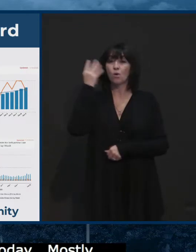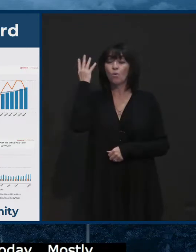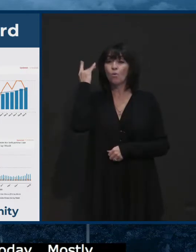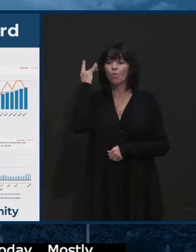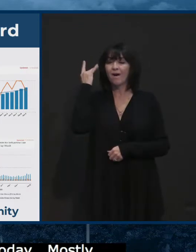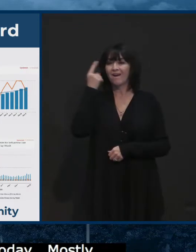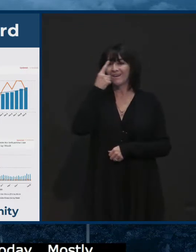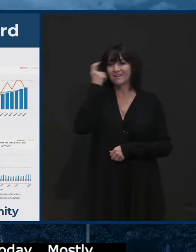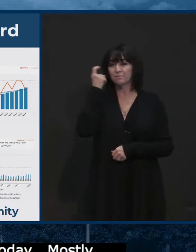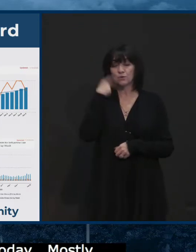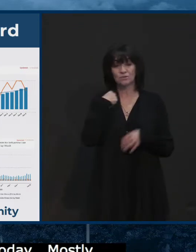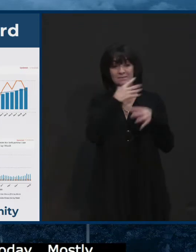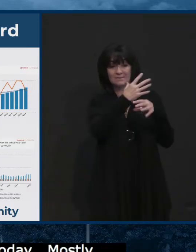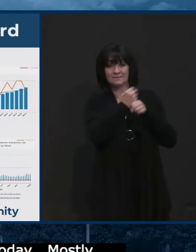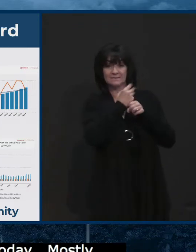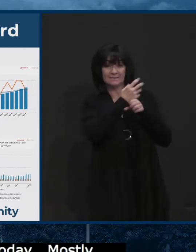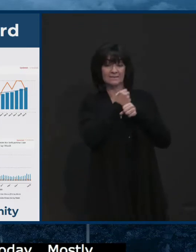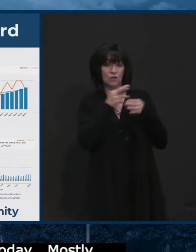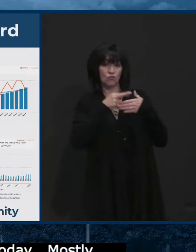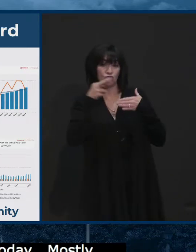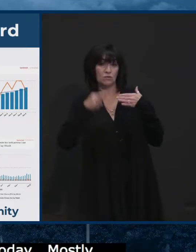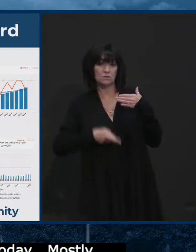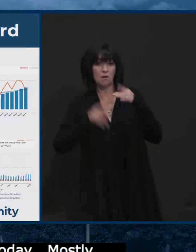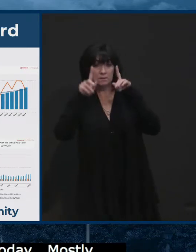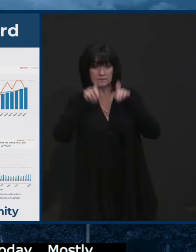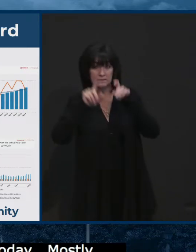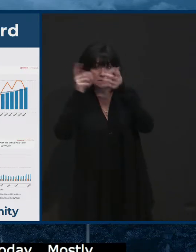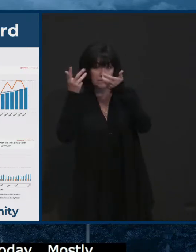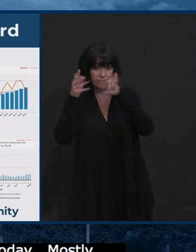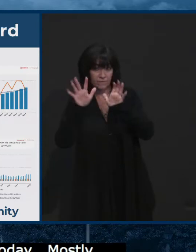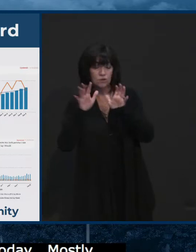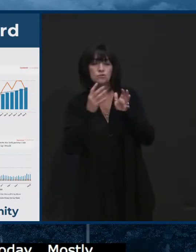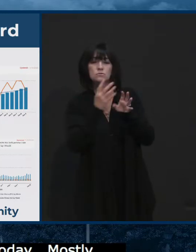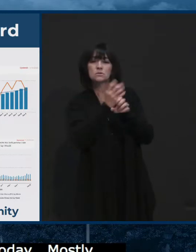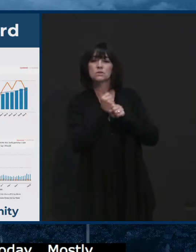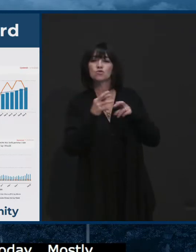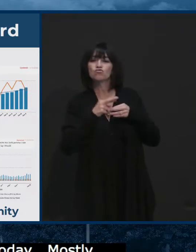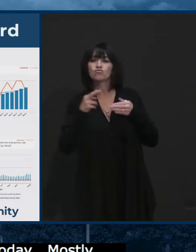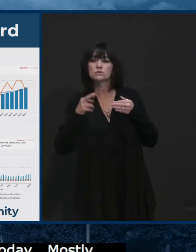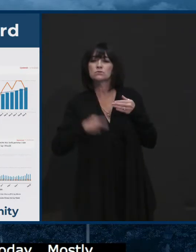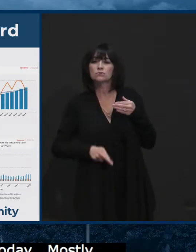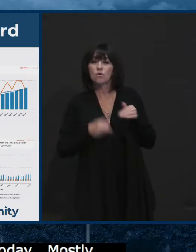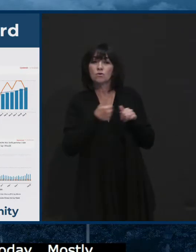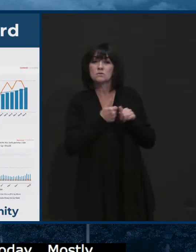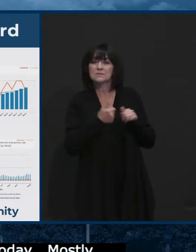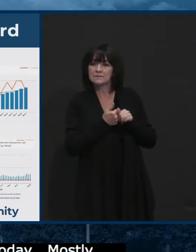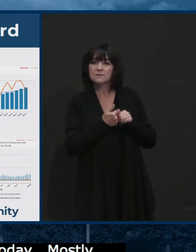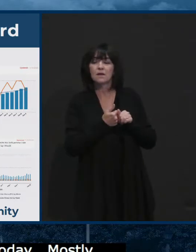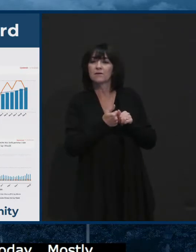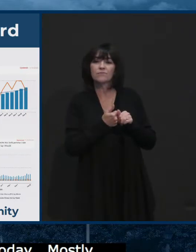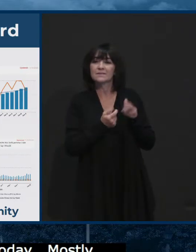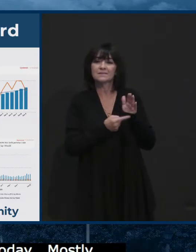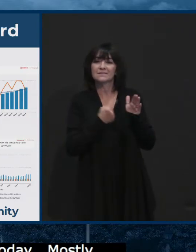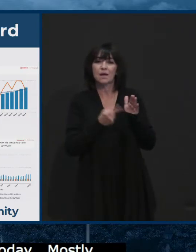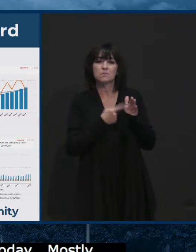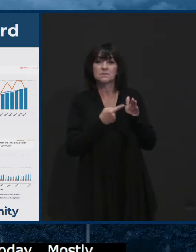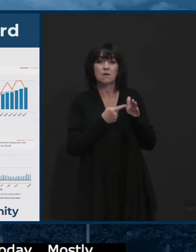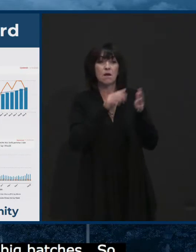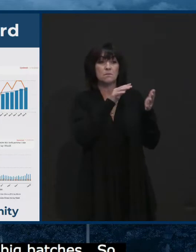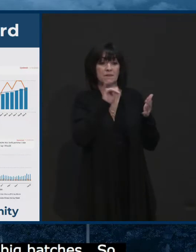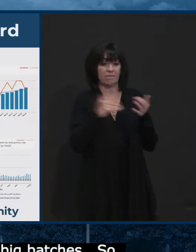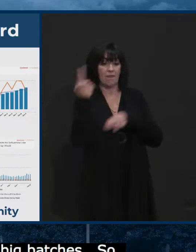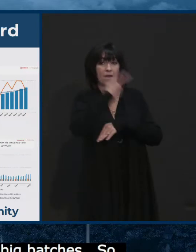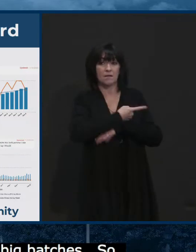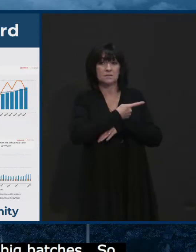in big batches. And so you see, if you look at the orange line, the orange or gold line, that's the day-to-day